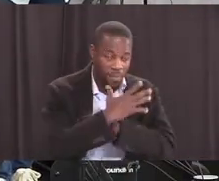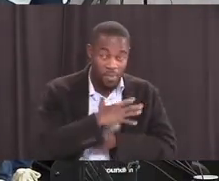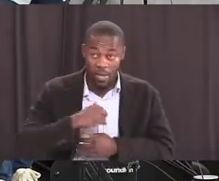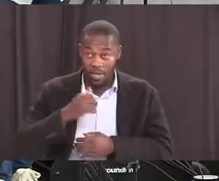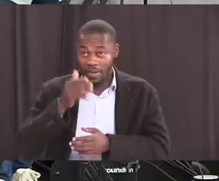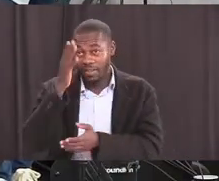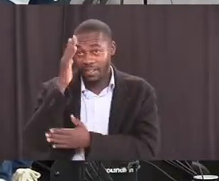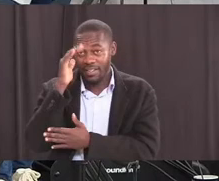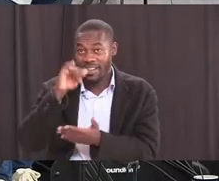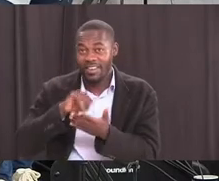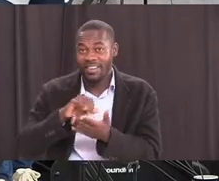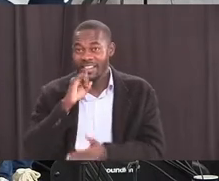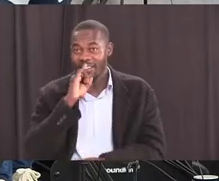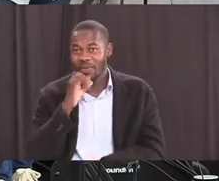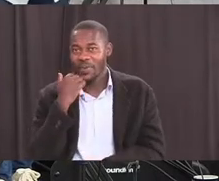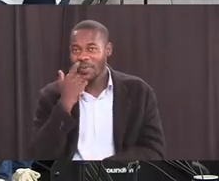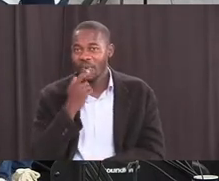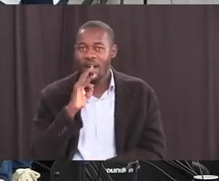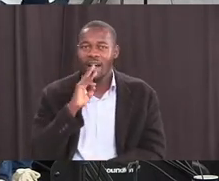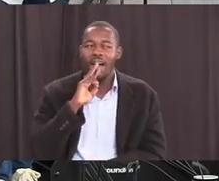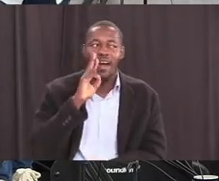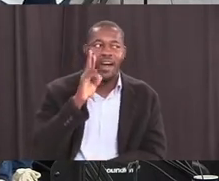God, that is who you